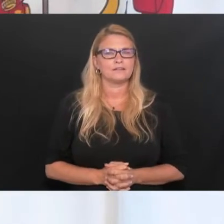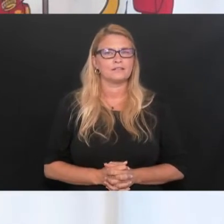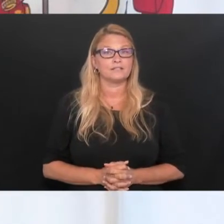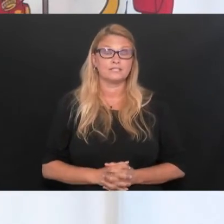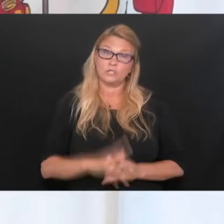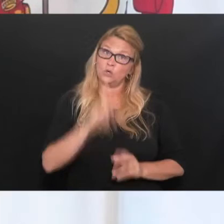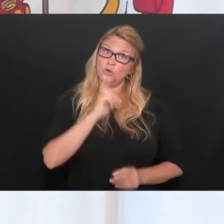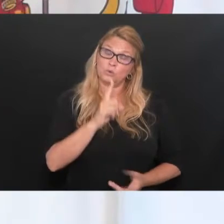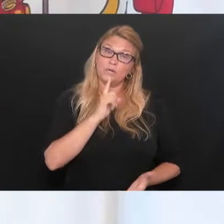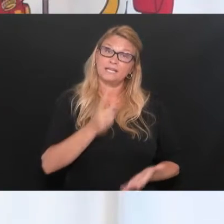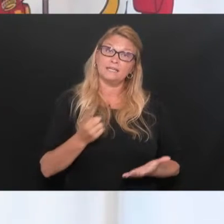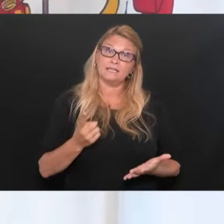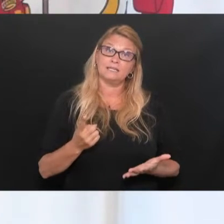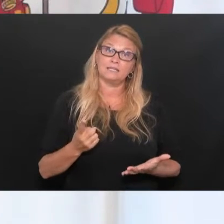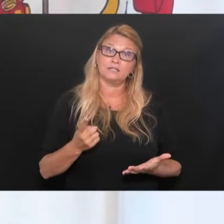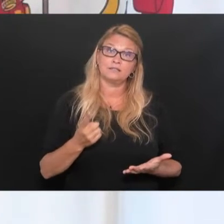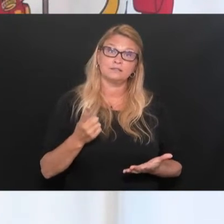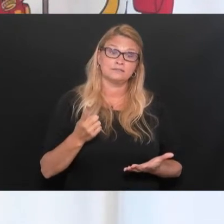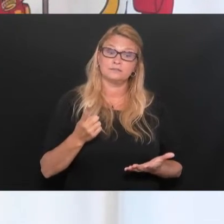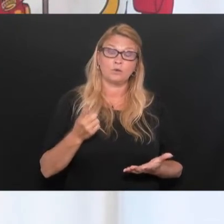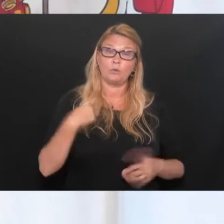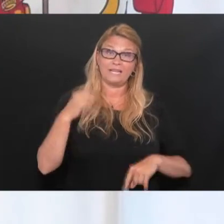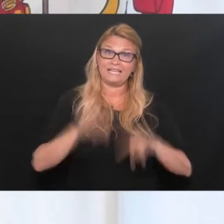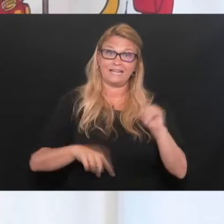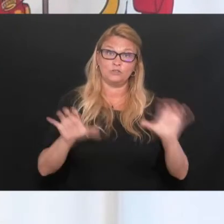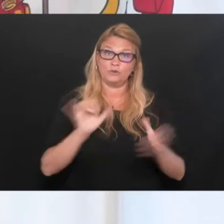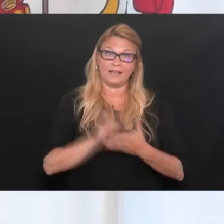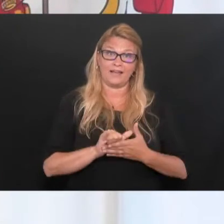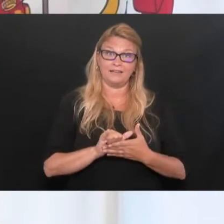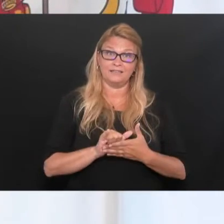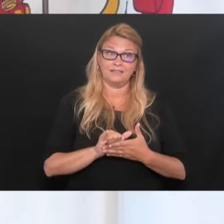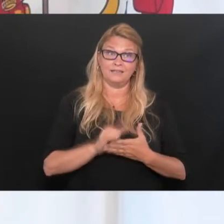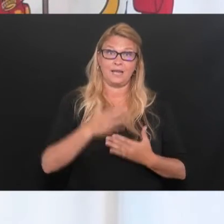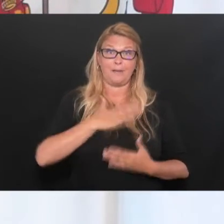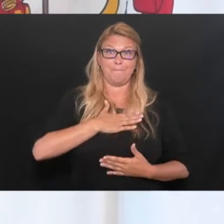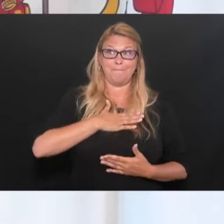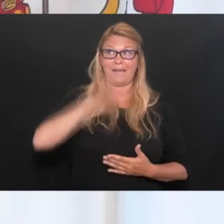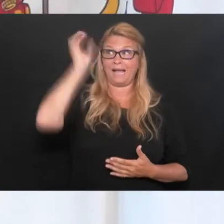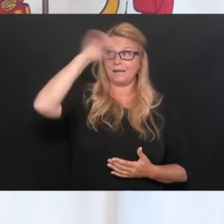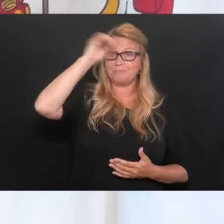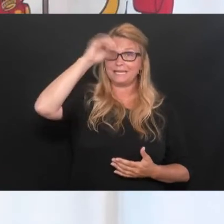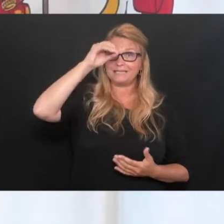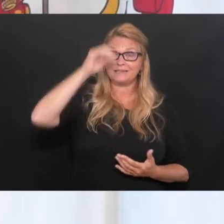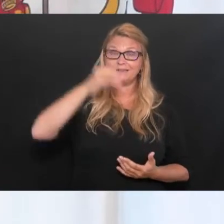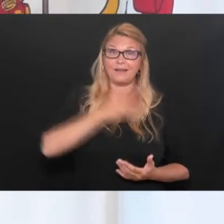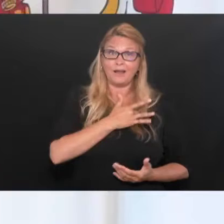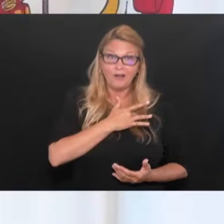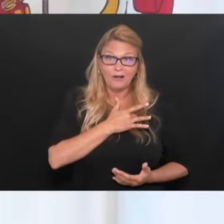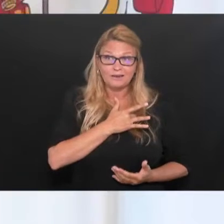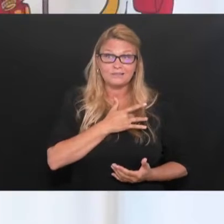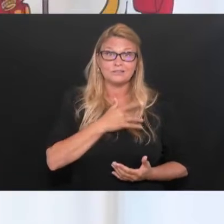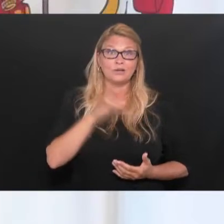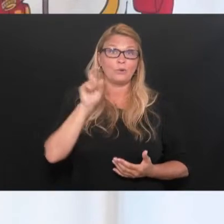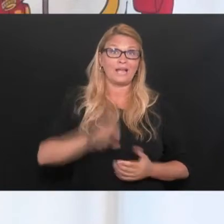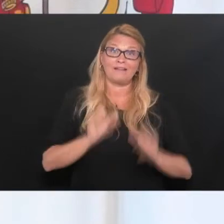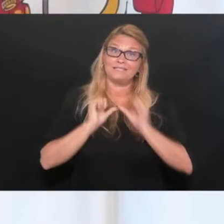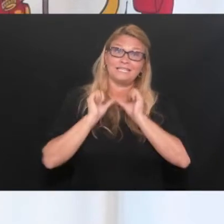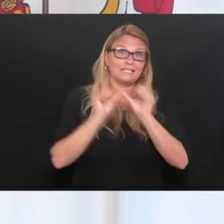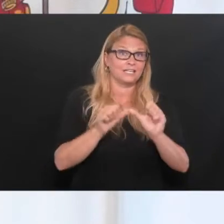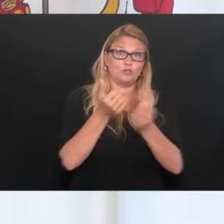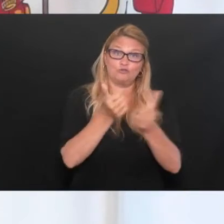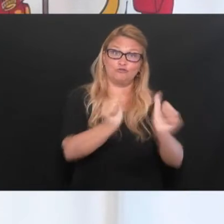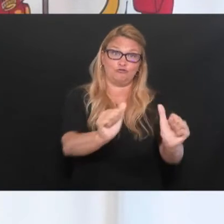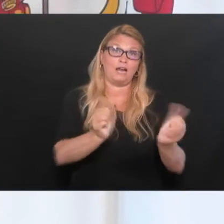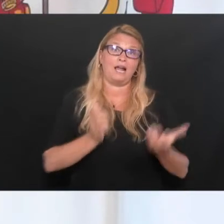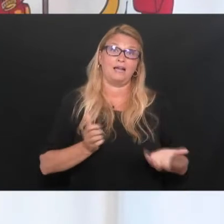Really and truly, you can't do that. And in my opinion, wholeheartedly, we got to continue to try.